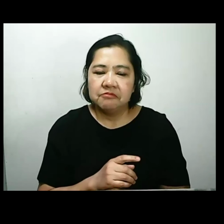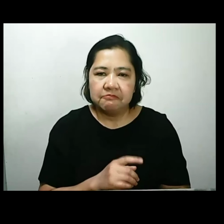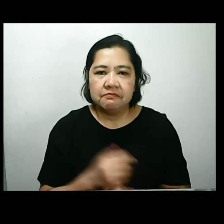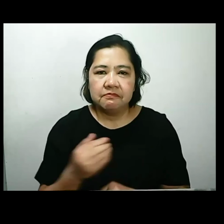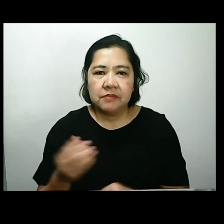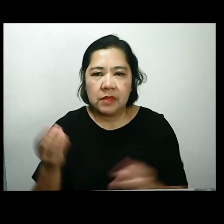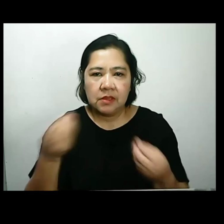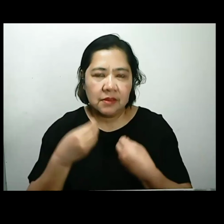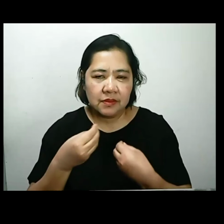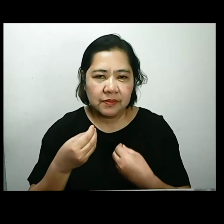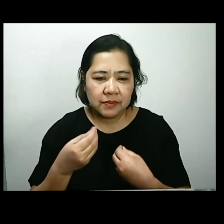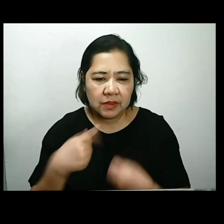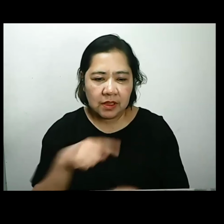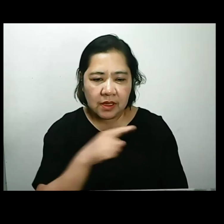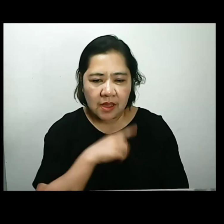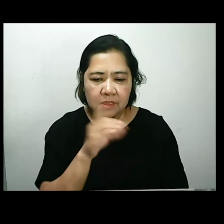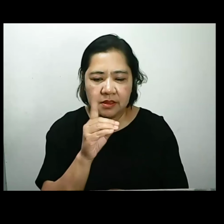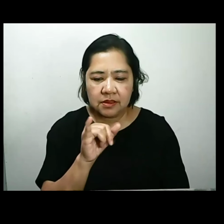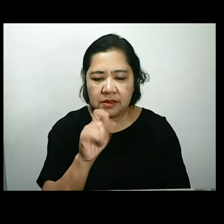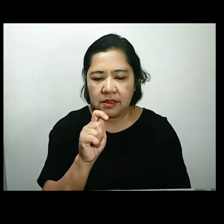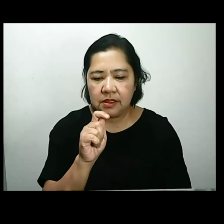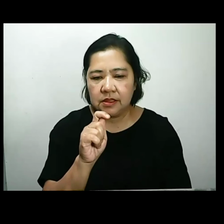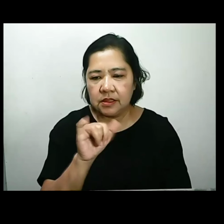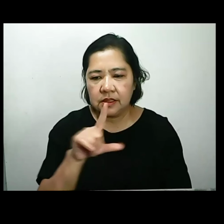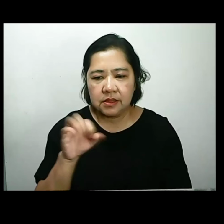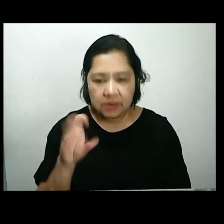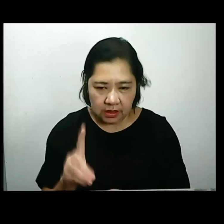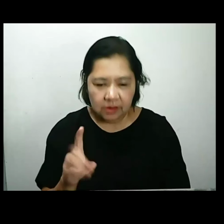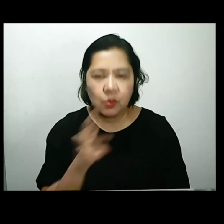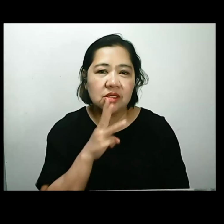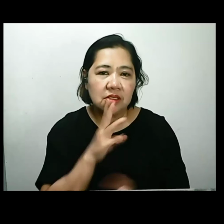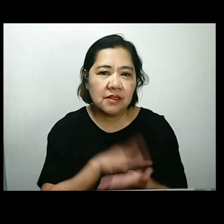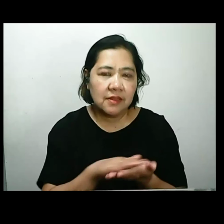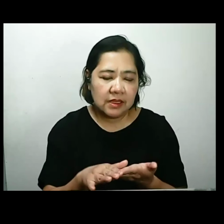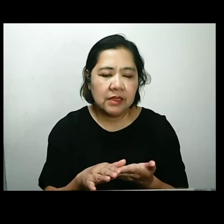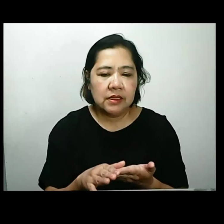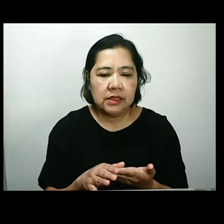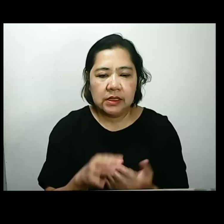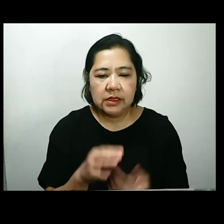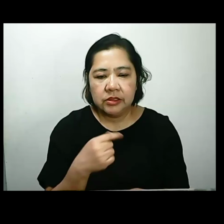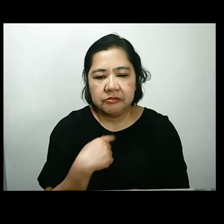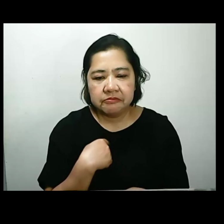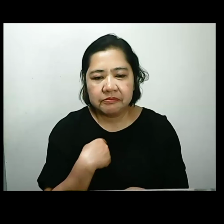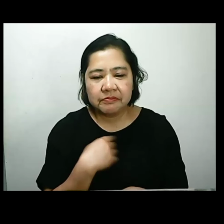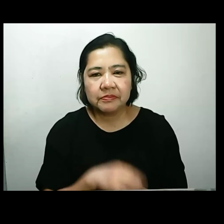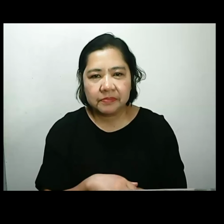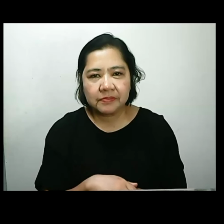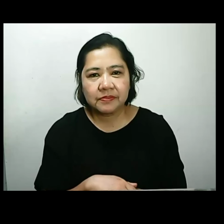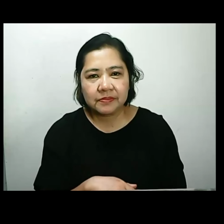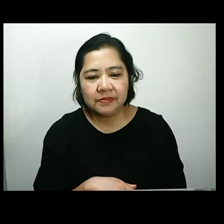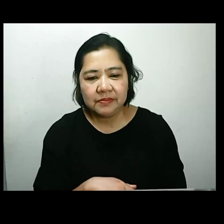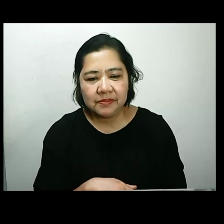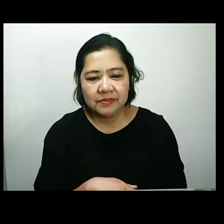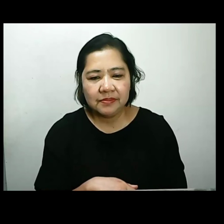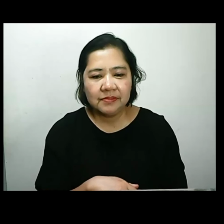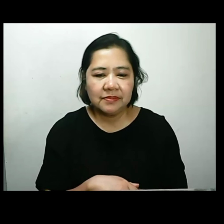us distilled water, you know, and I was amused when the chemist of the desalinating